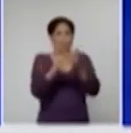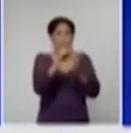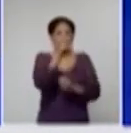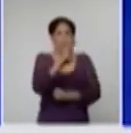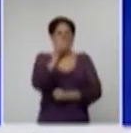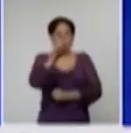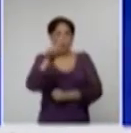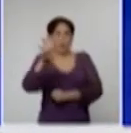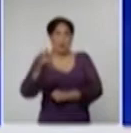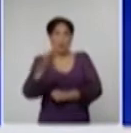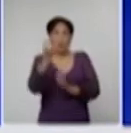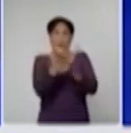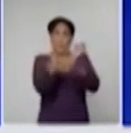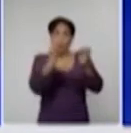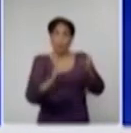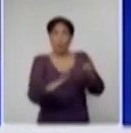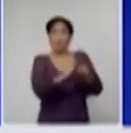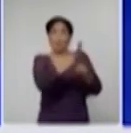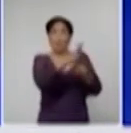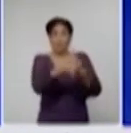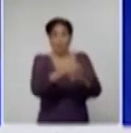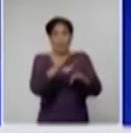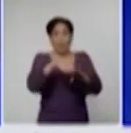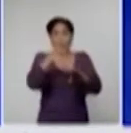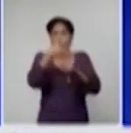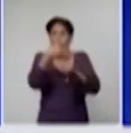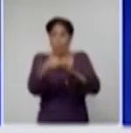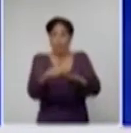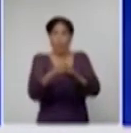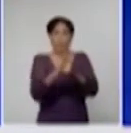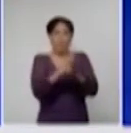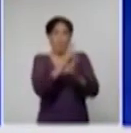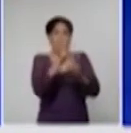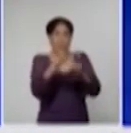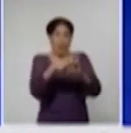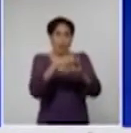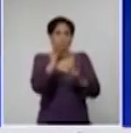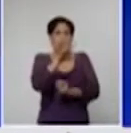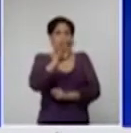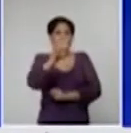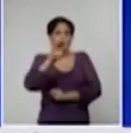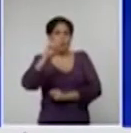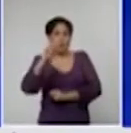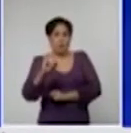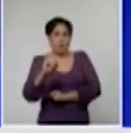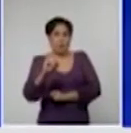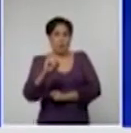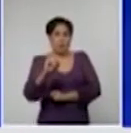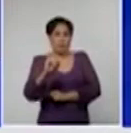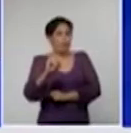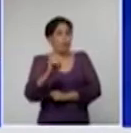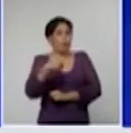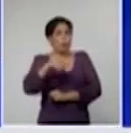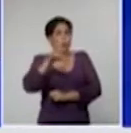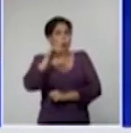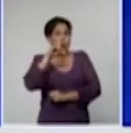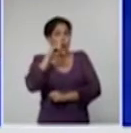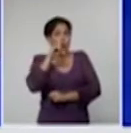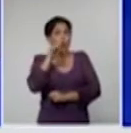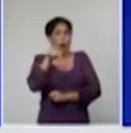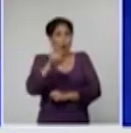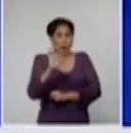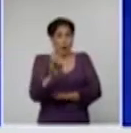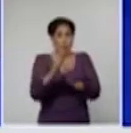1.4% that we had in April, the lethality from a 4.4% that we had in